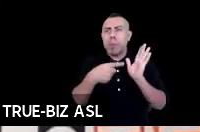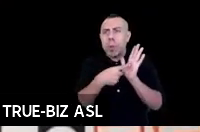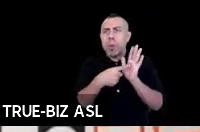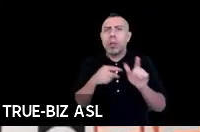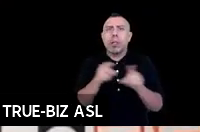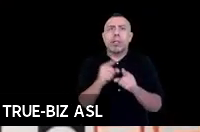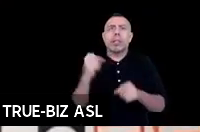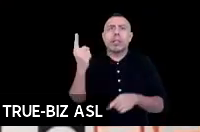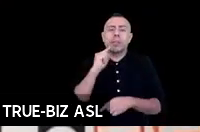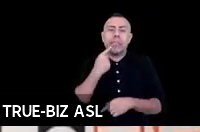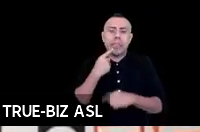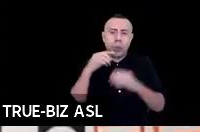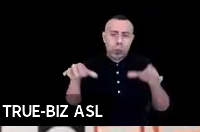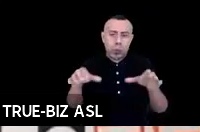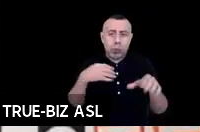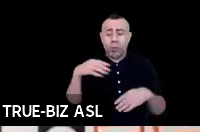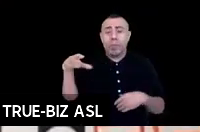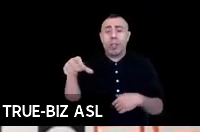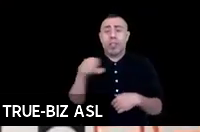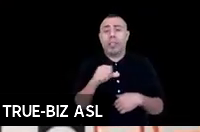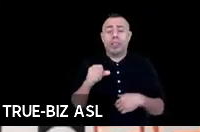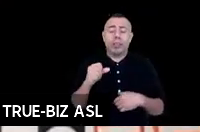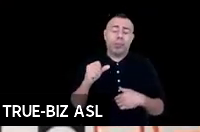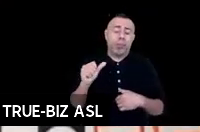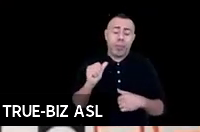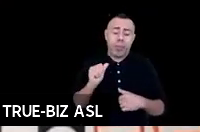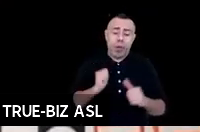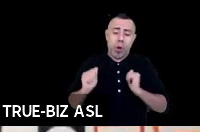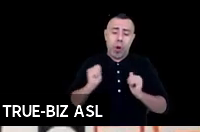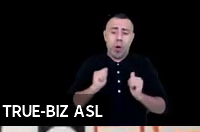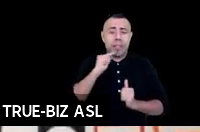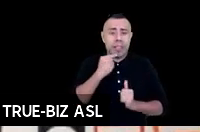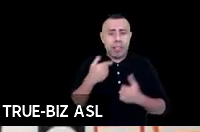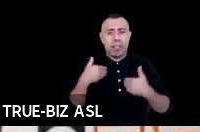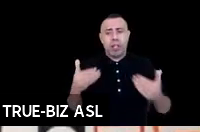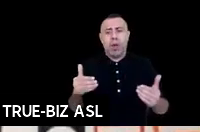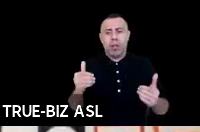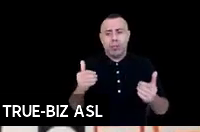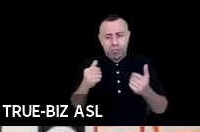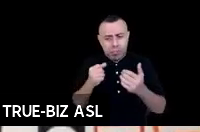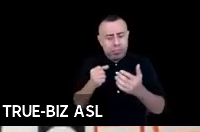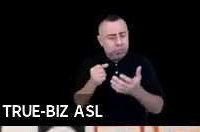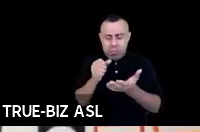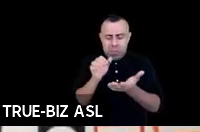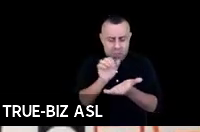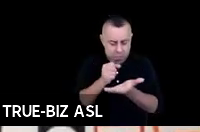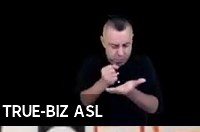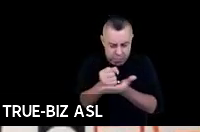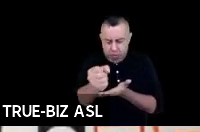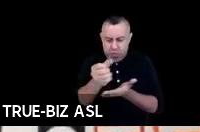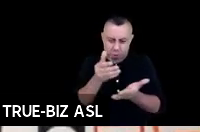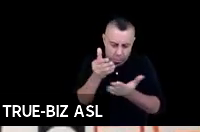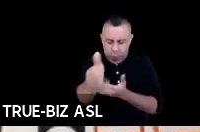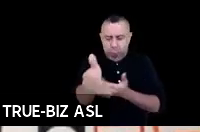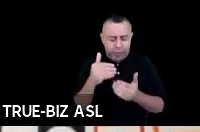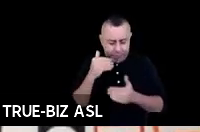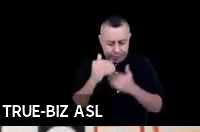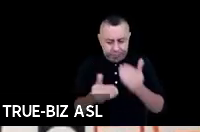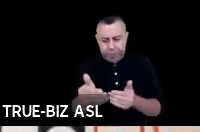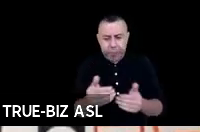put everything into it, and I kind of just push through it, and I don't really think too much about like what might